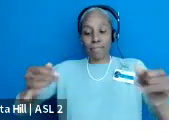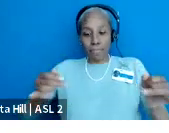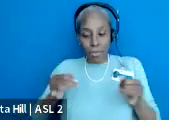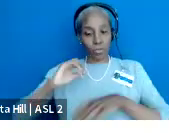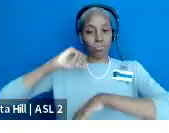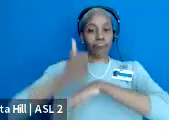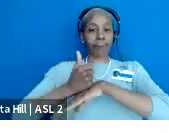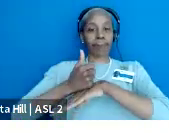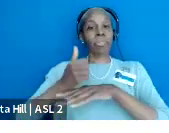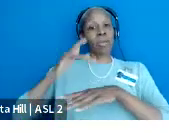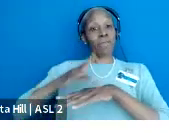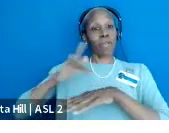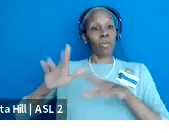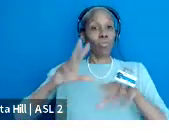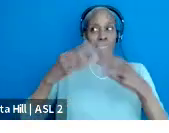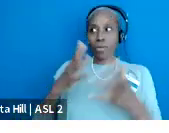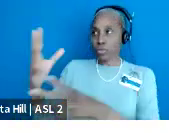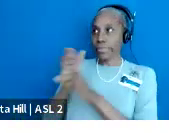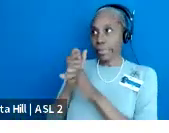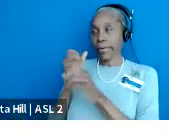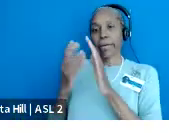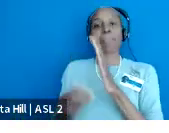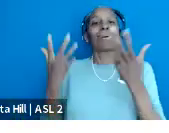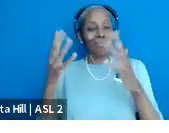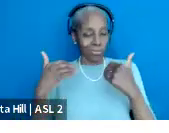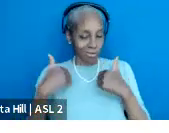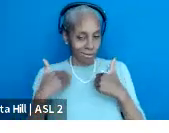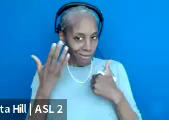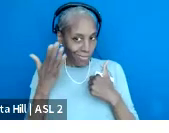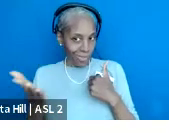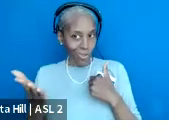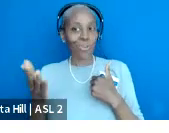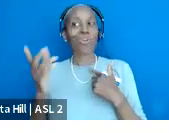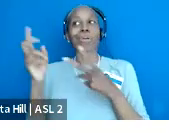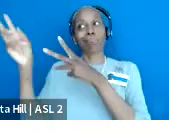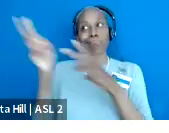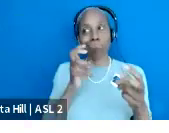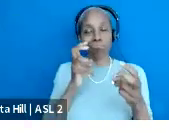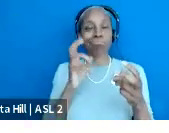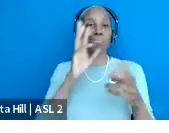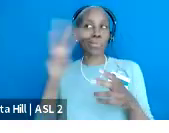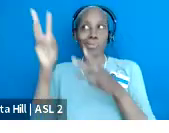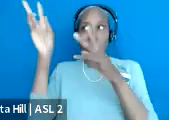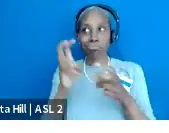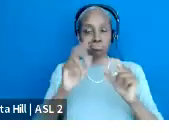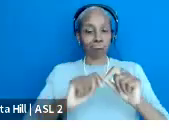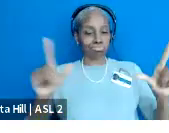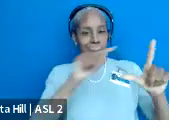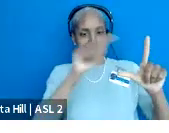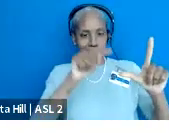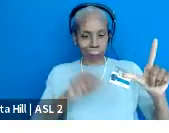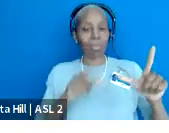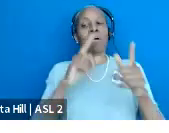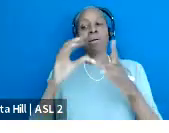available. So providers can get a copy. We actually have something that you can grab from our website and use, and it has a study guide with